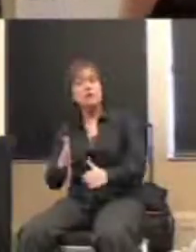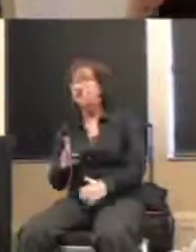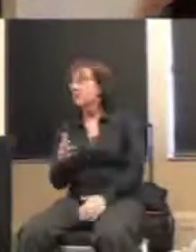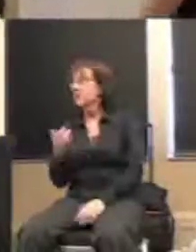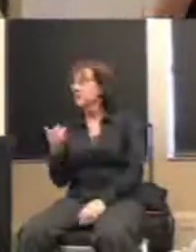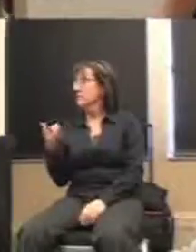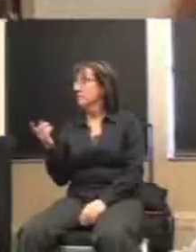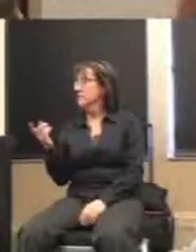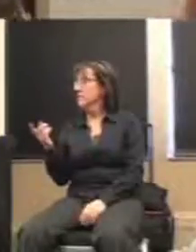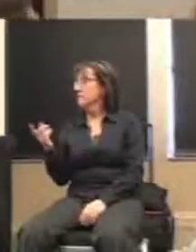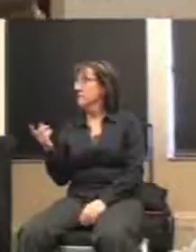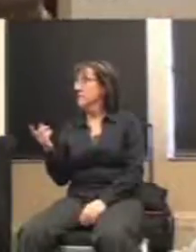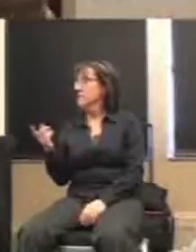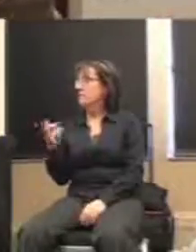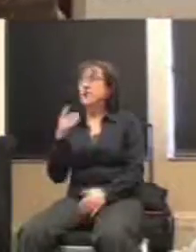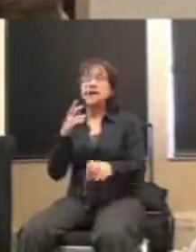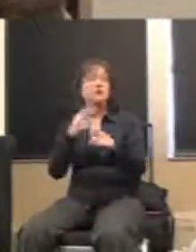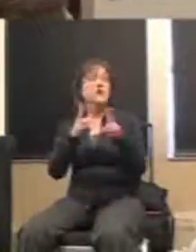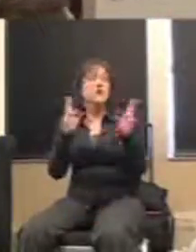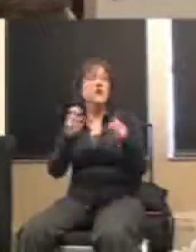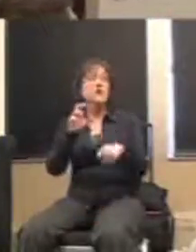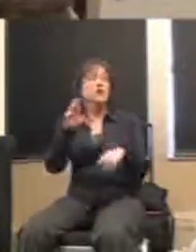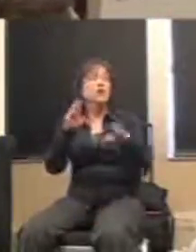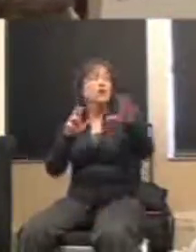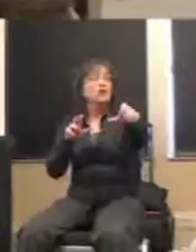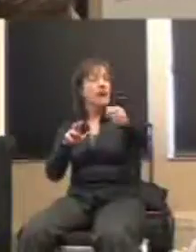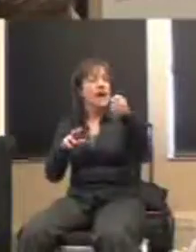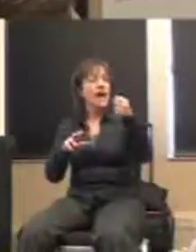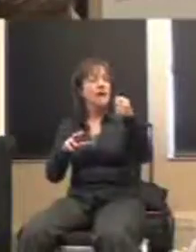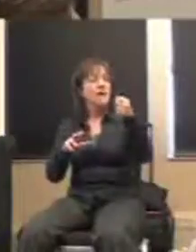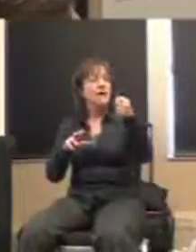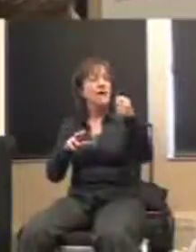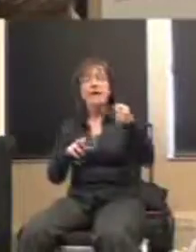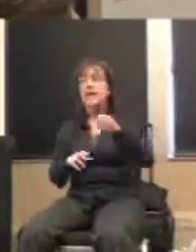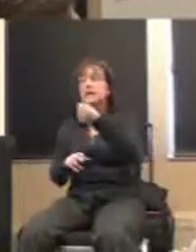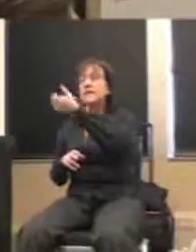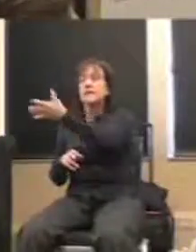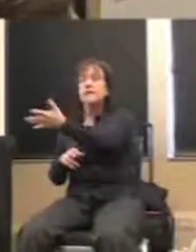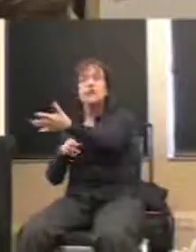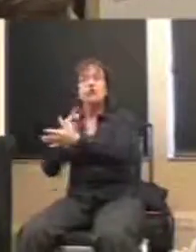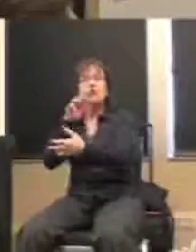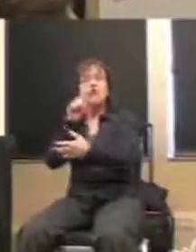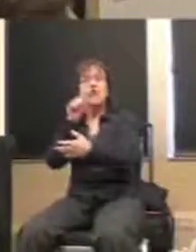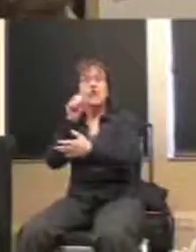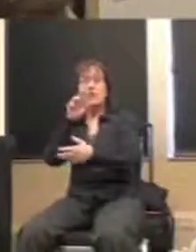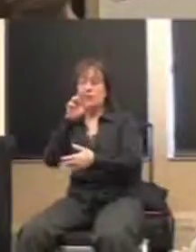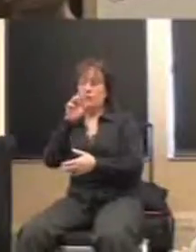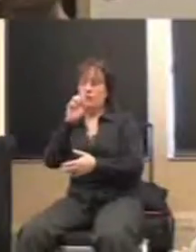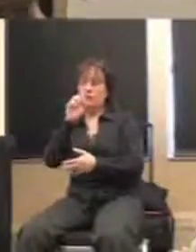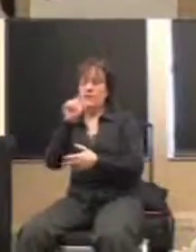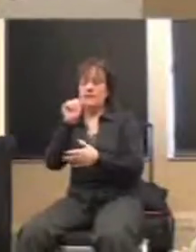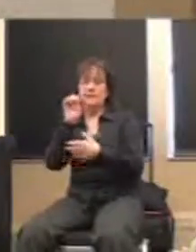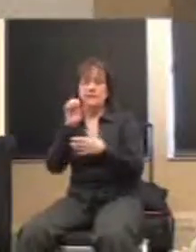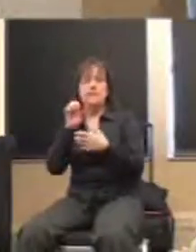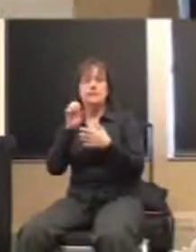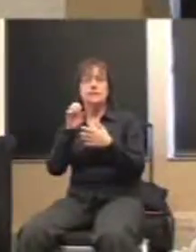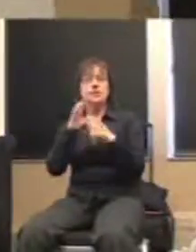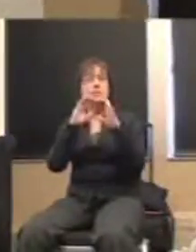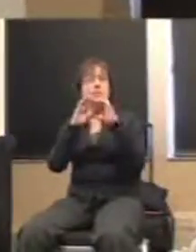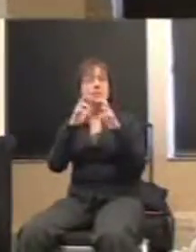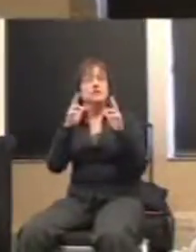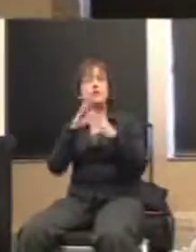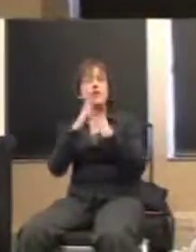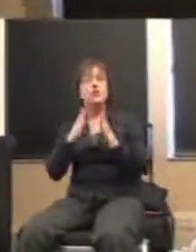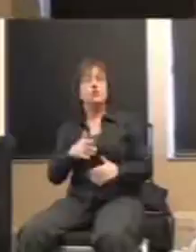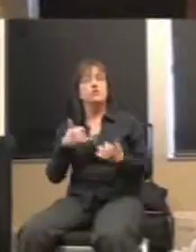grab and Release. And so this is also when the communication partner is still standing there with their hand open